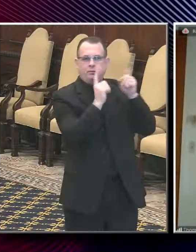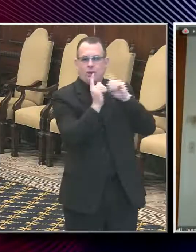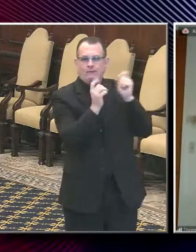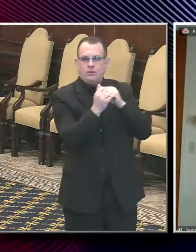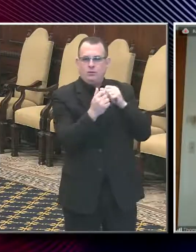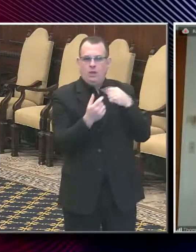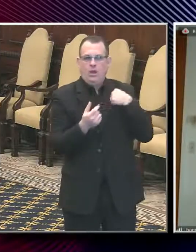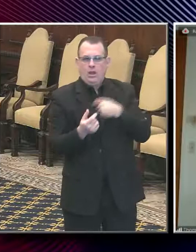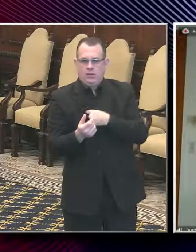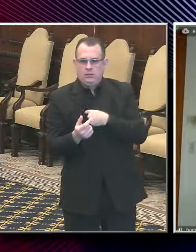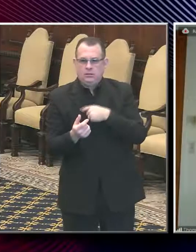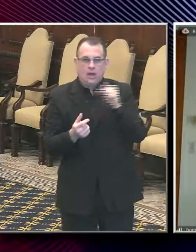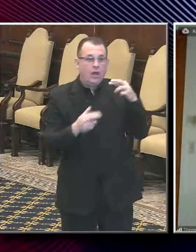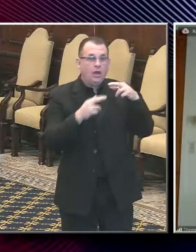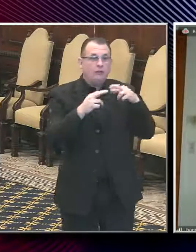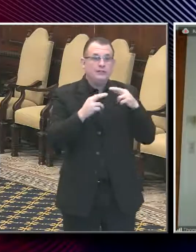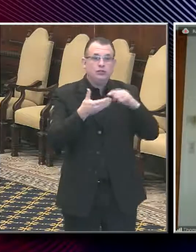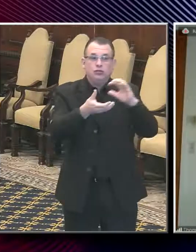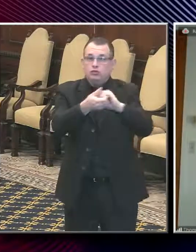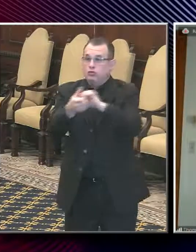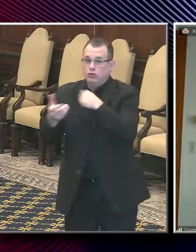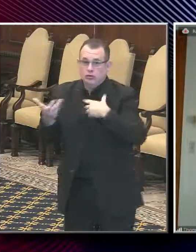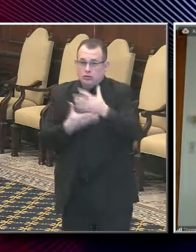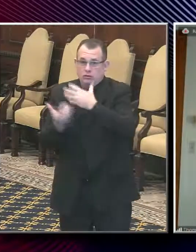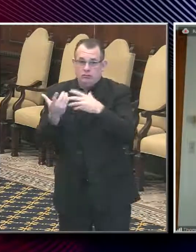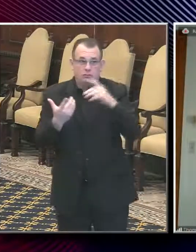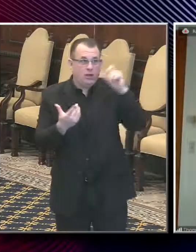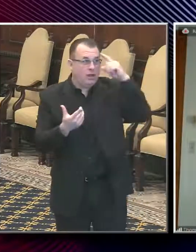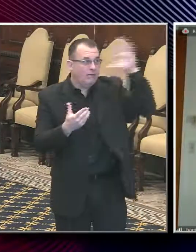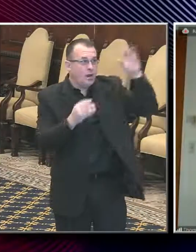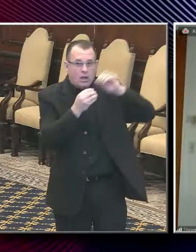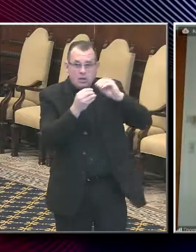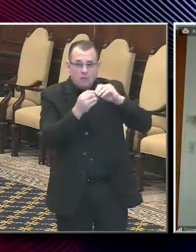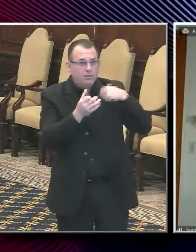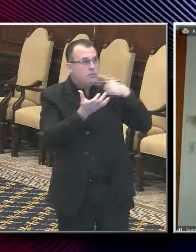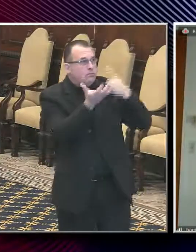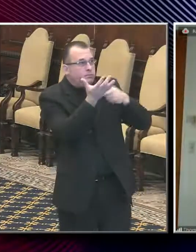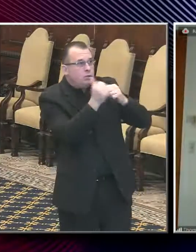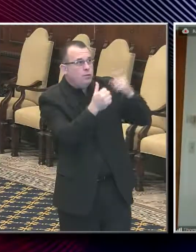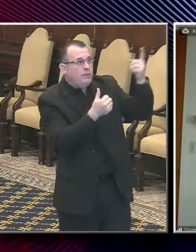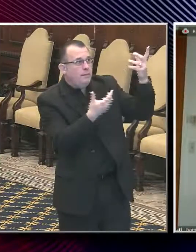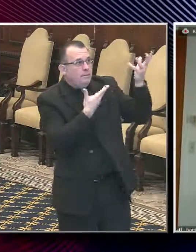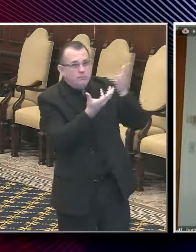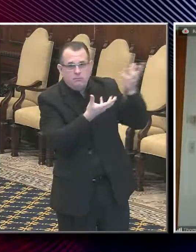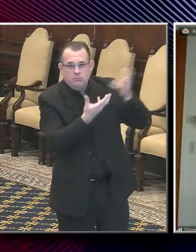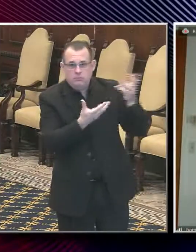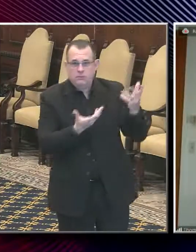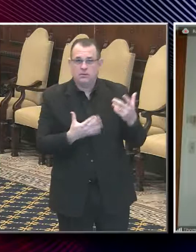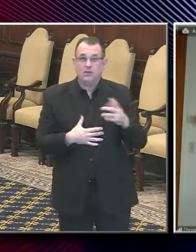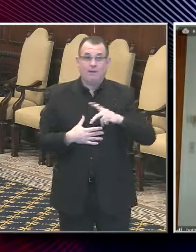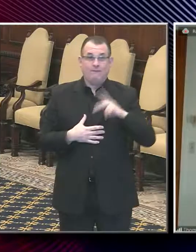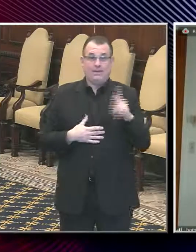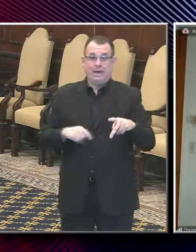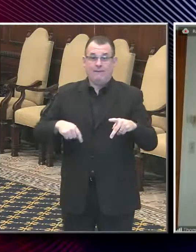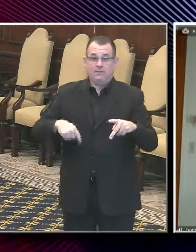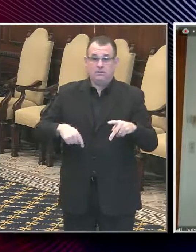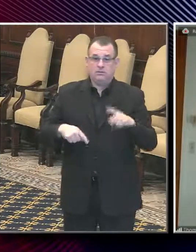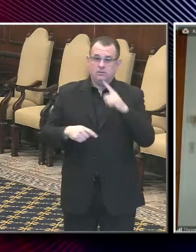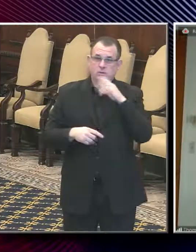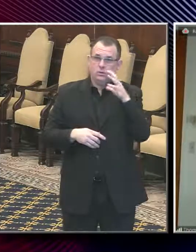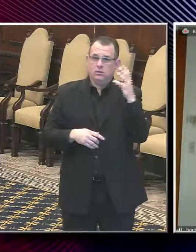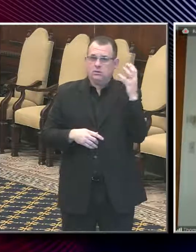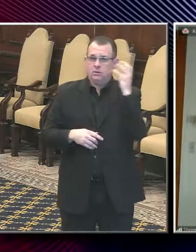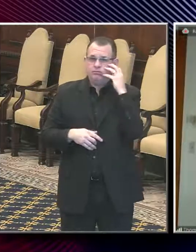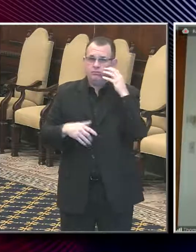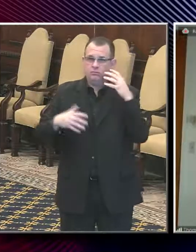our regional partners, as well as the governor's office. I do think that Philadelphia as a dense city, like other dense cities, is a